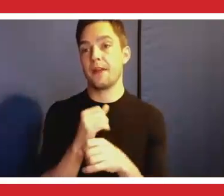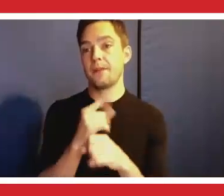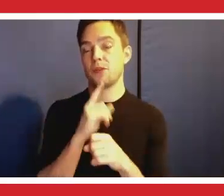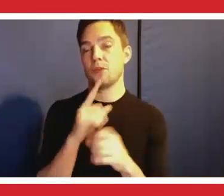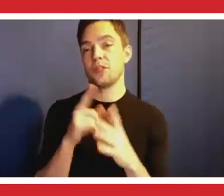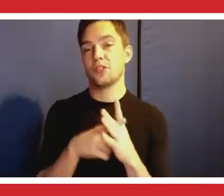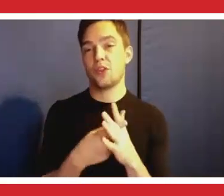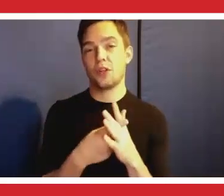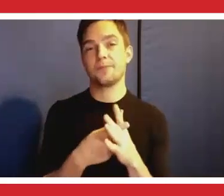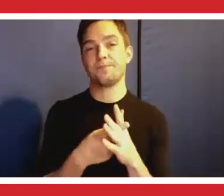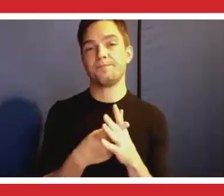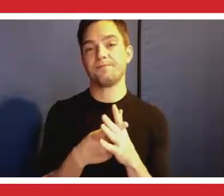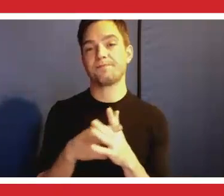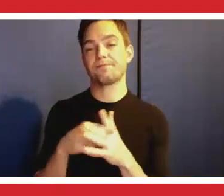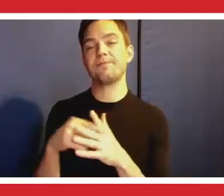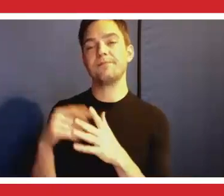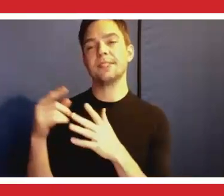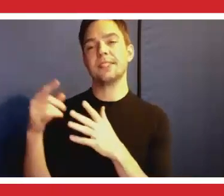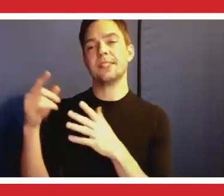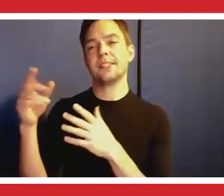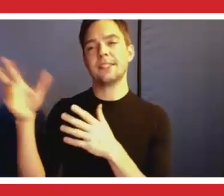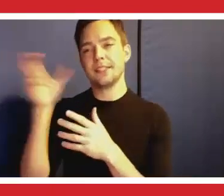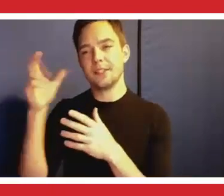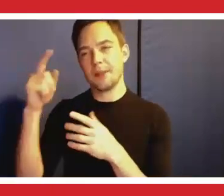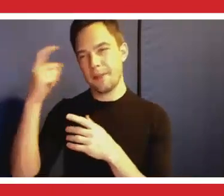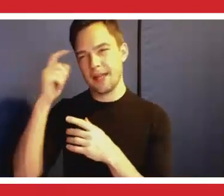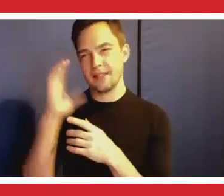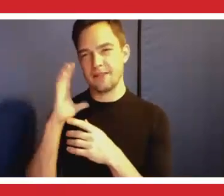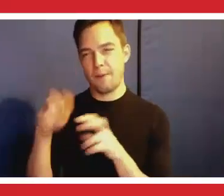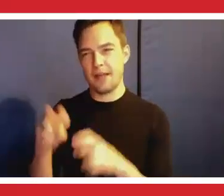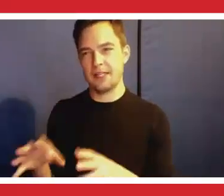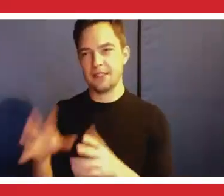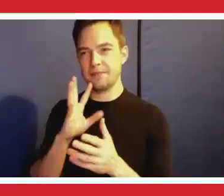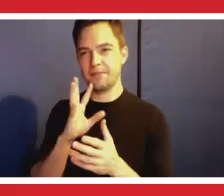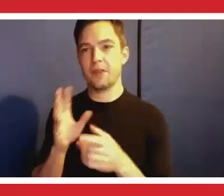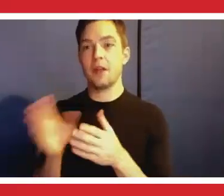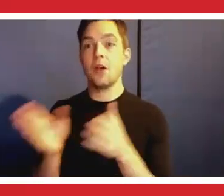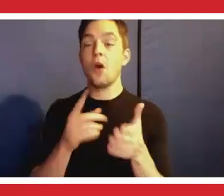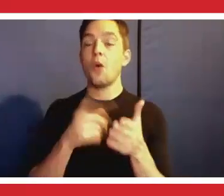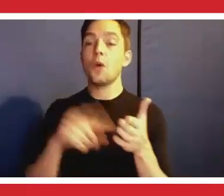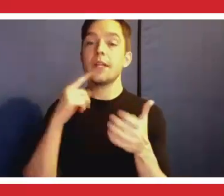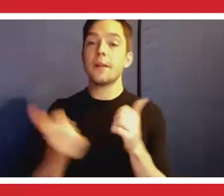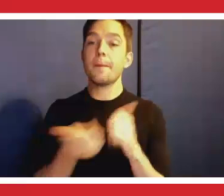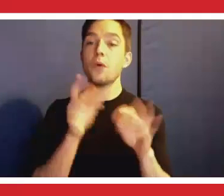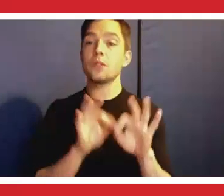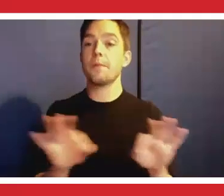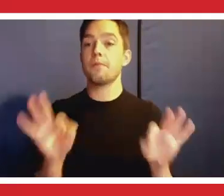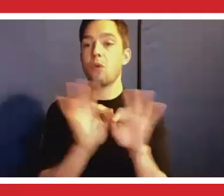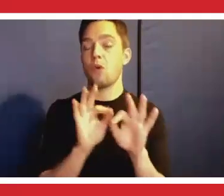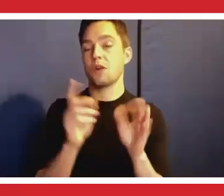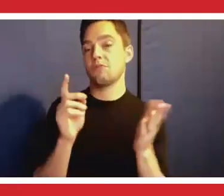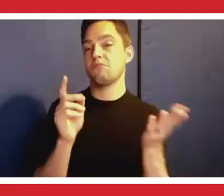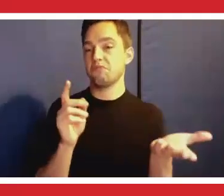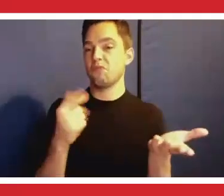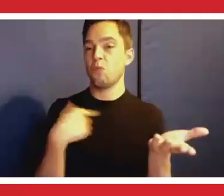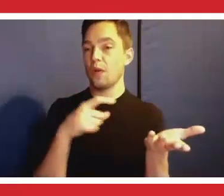our panelists thinking. The question is, what do you think is the most important thing we